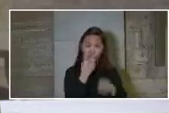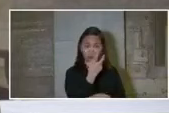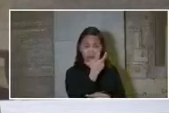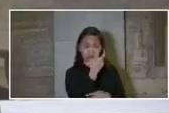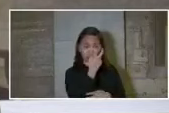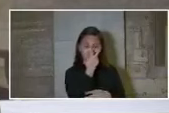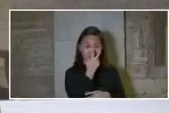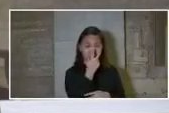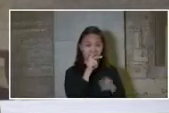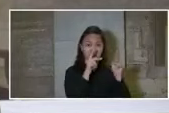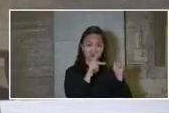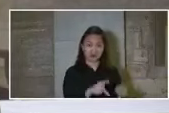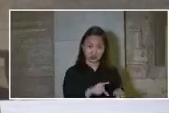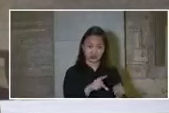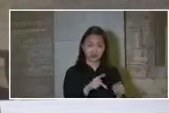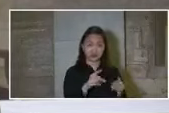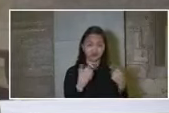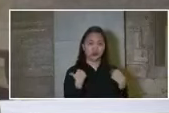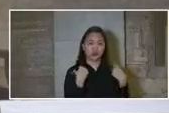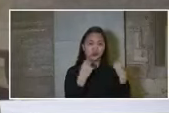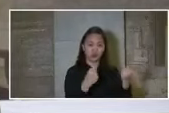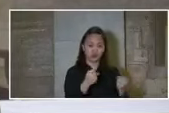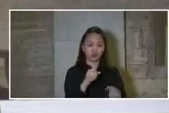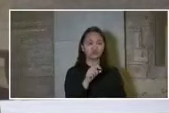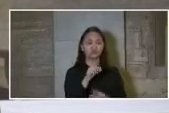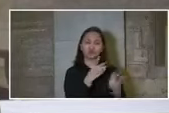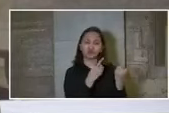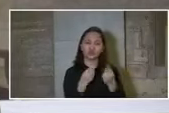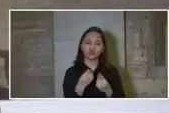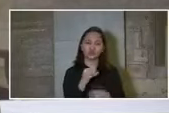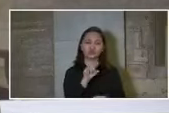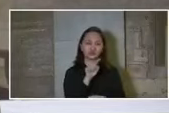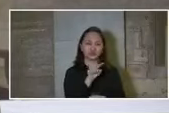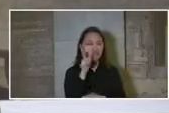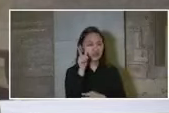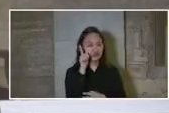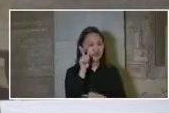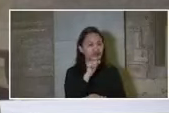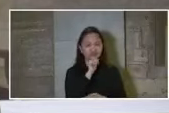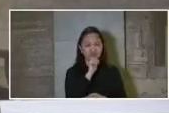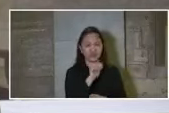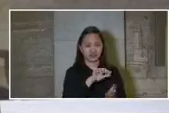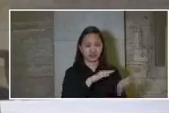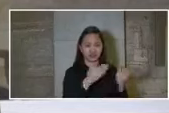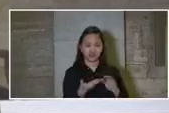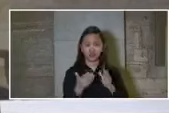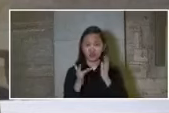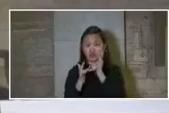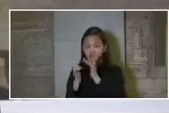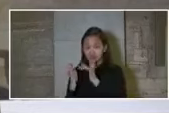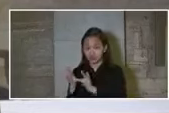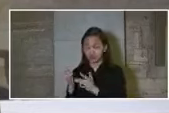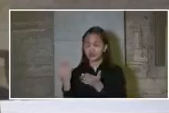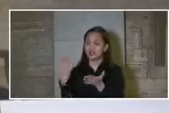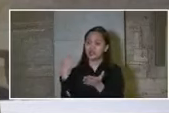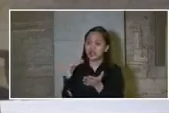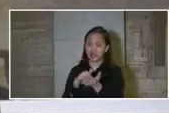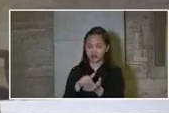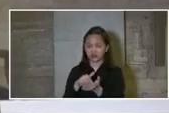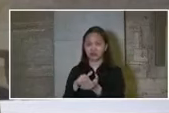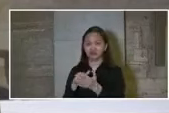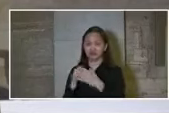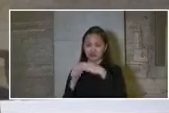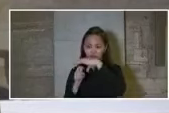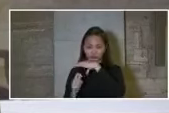done something so that this man would not have died?" So Jesus, perturbed again, came to the